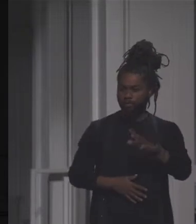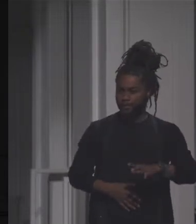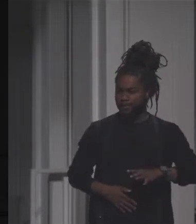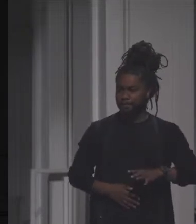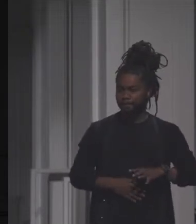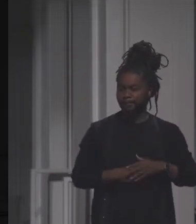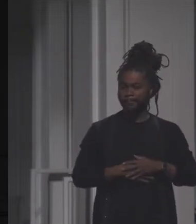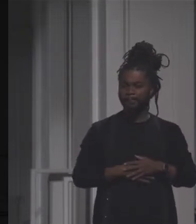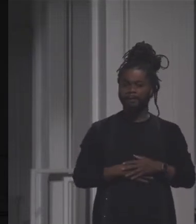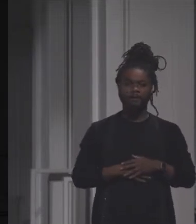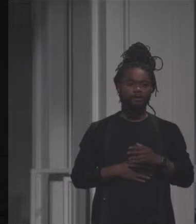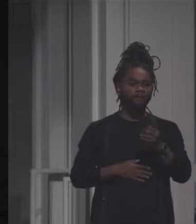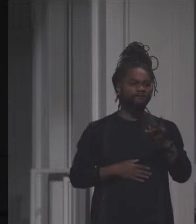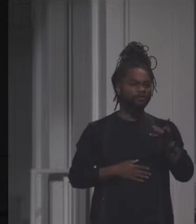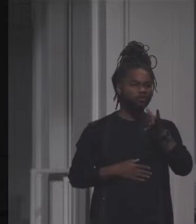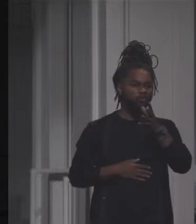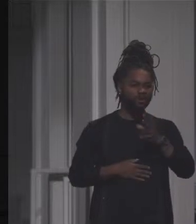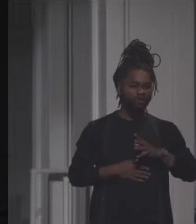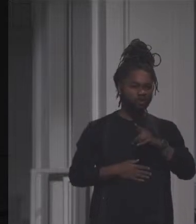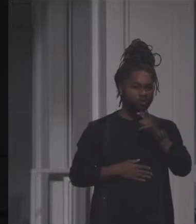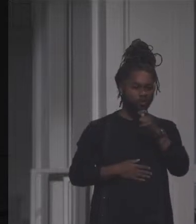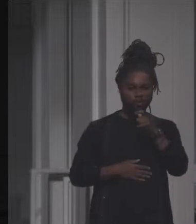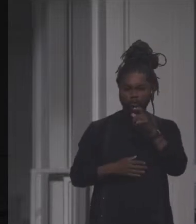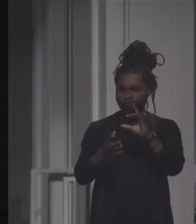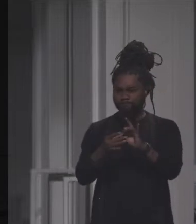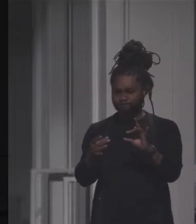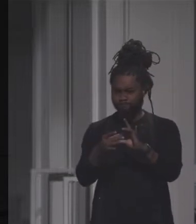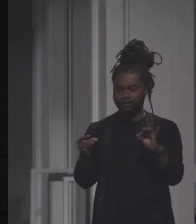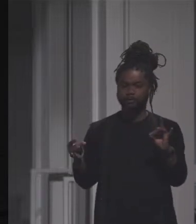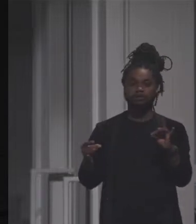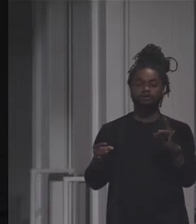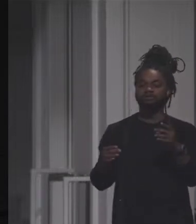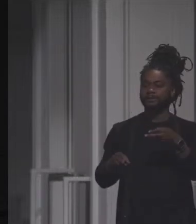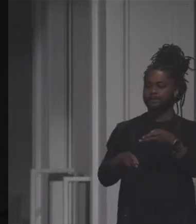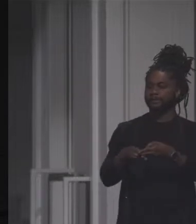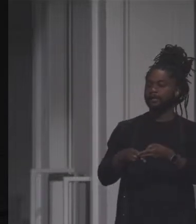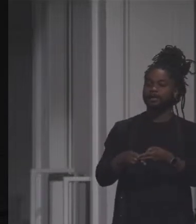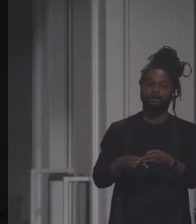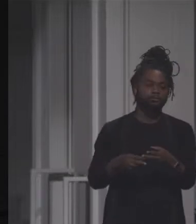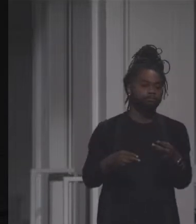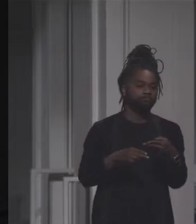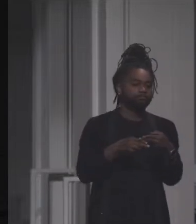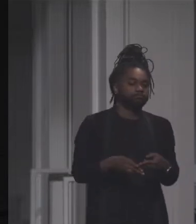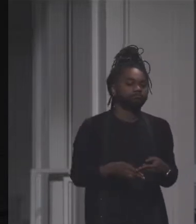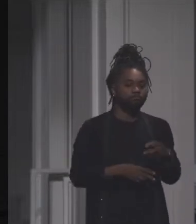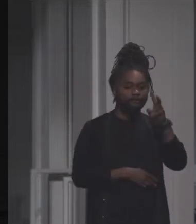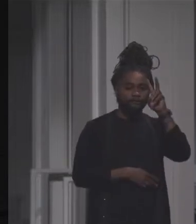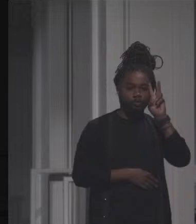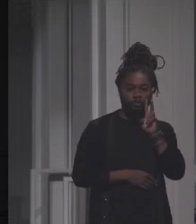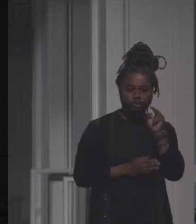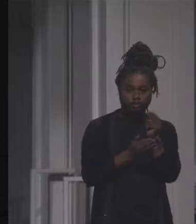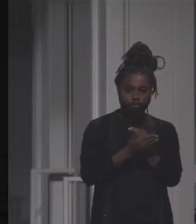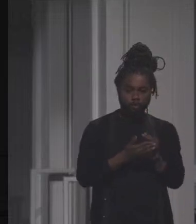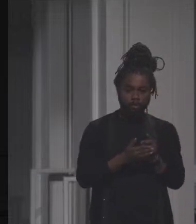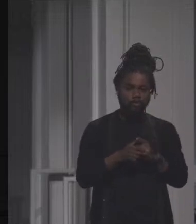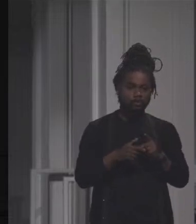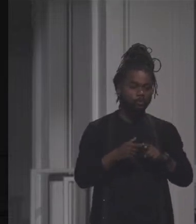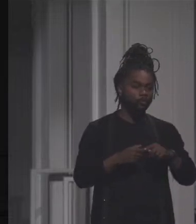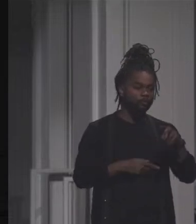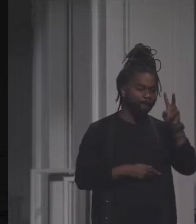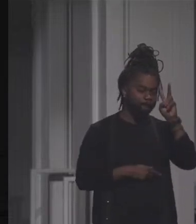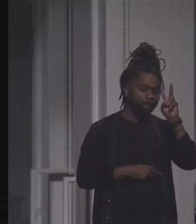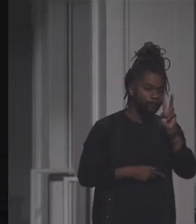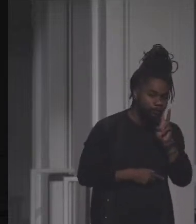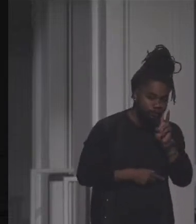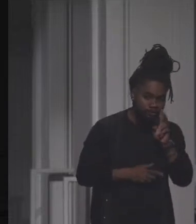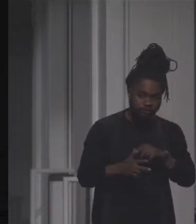few women Bede bothers to name are admired for being holy virgins or consecrated